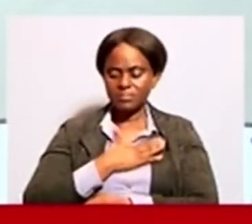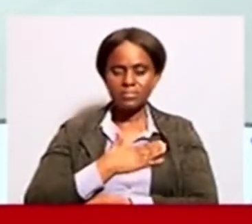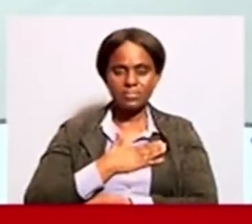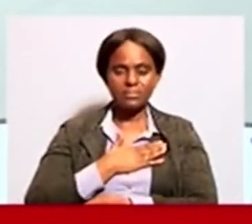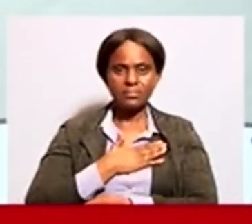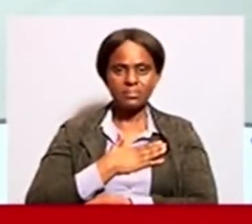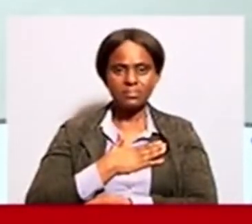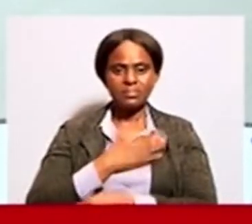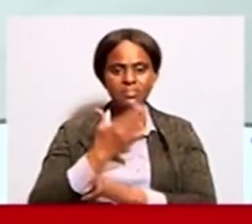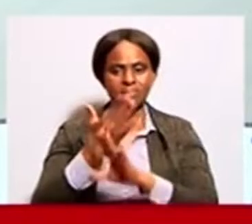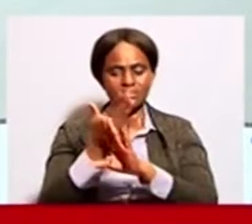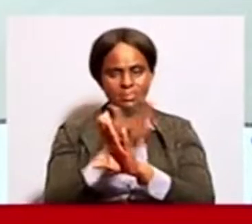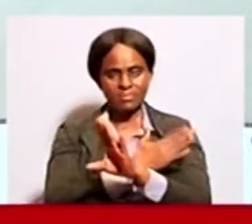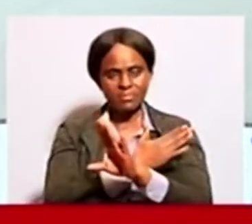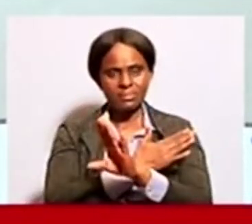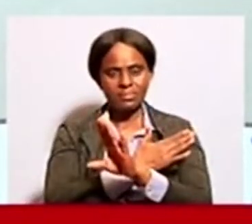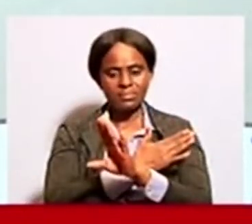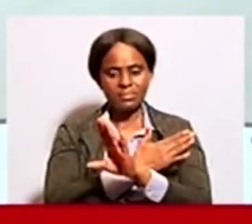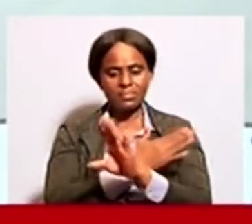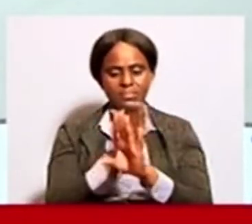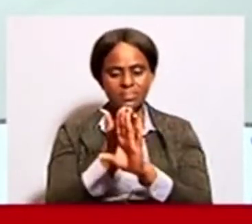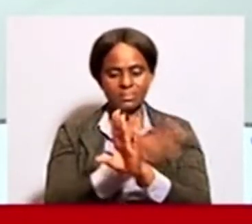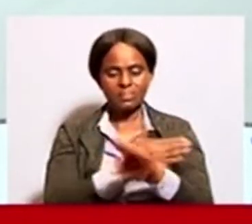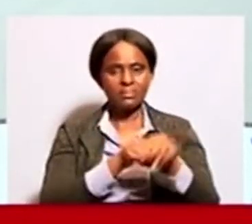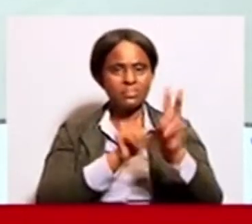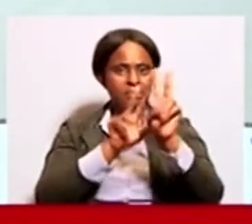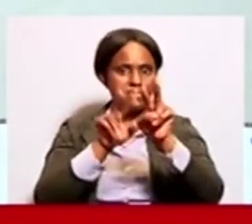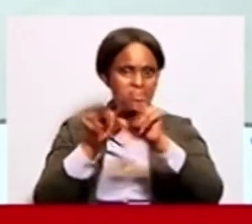My preliminary observation is